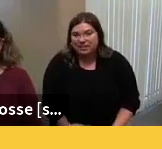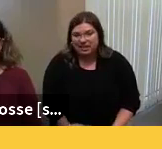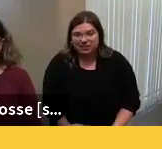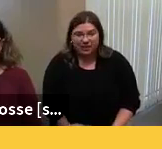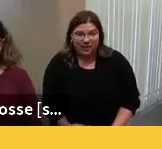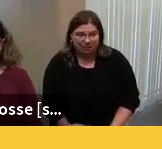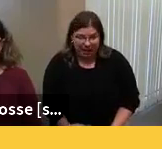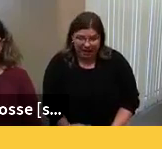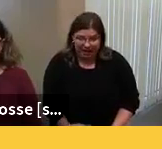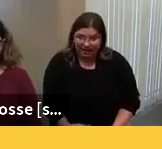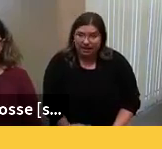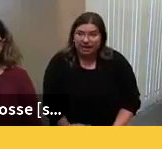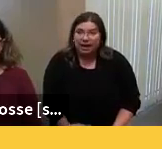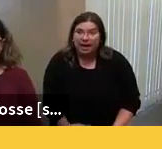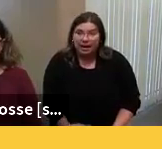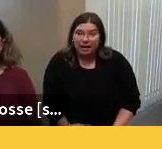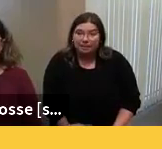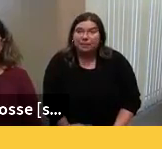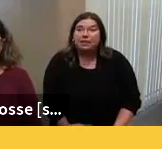see how successful they've been.